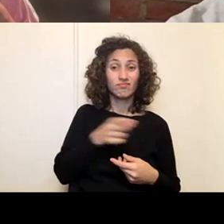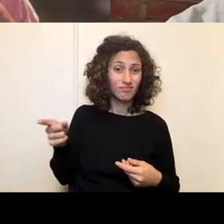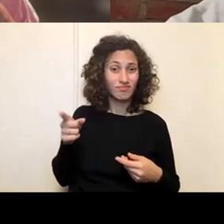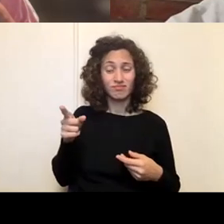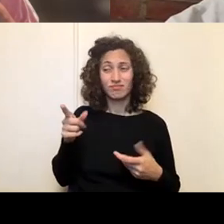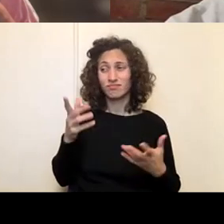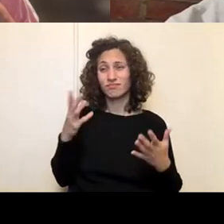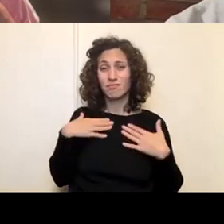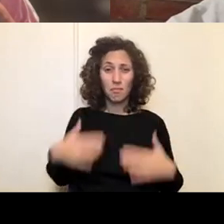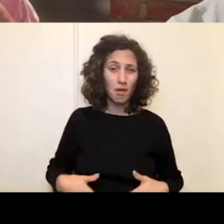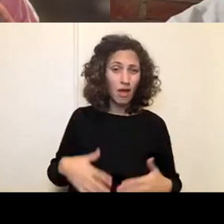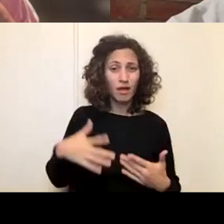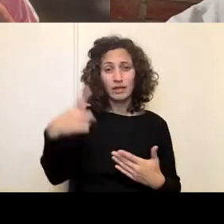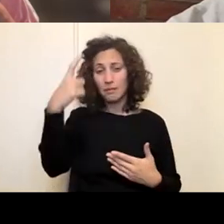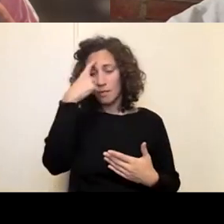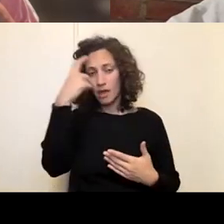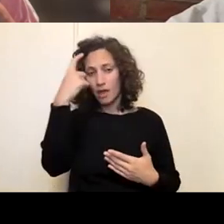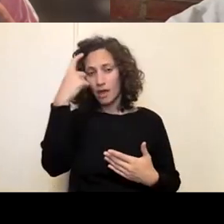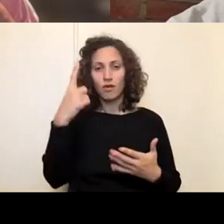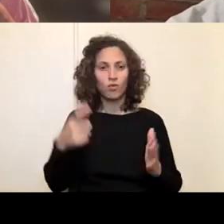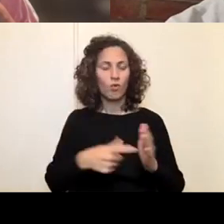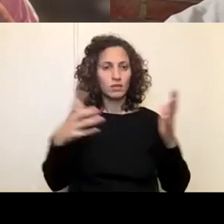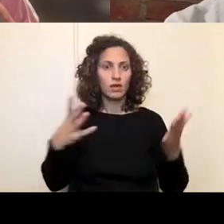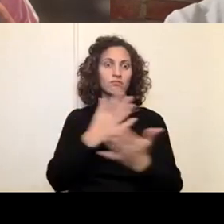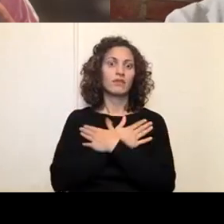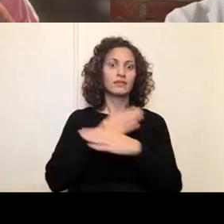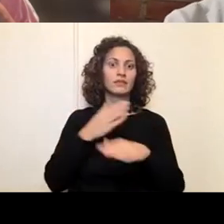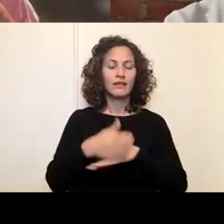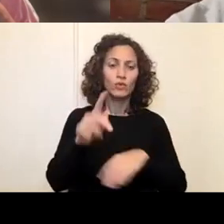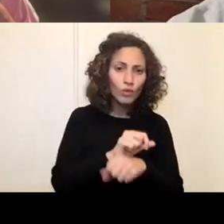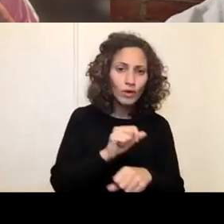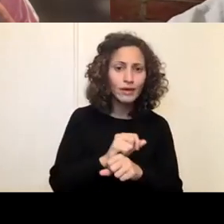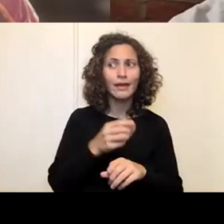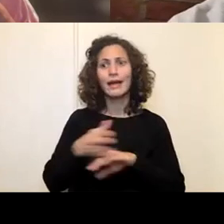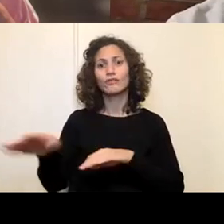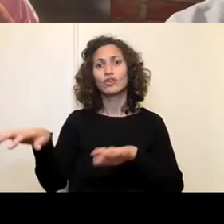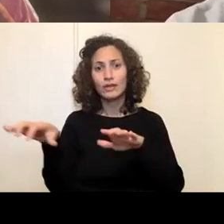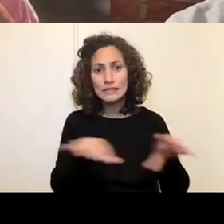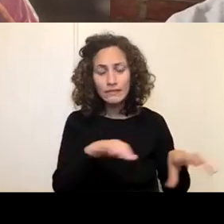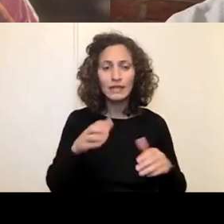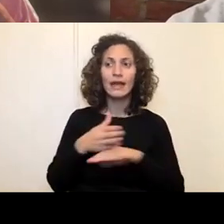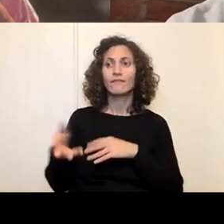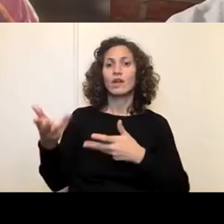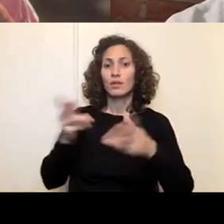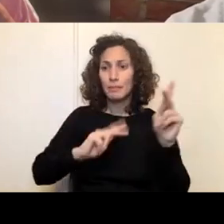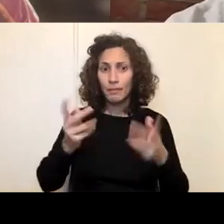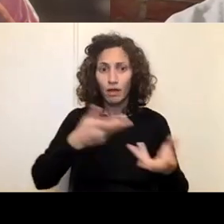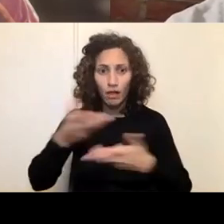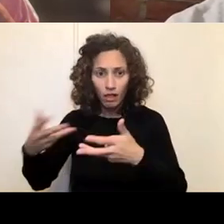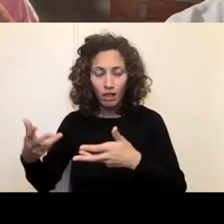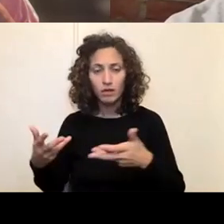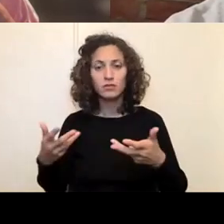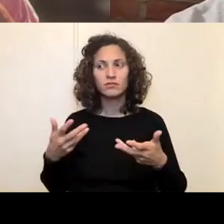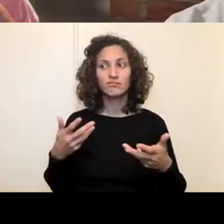time to recover after working or after physical activity or after interacting with people, sex work can be